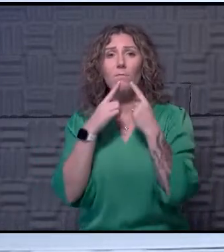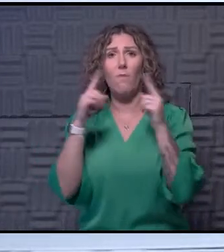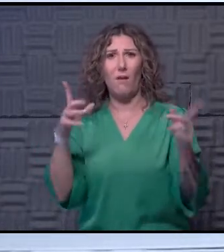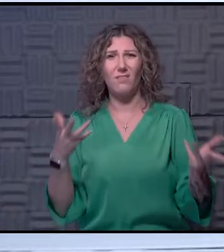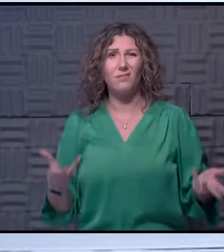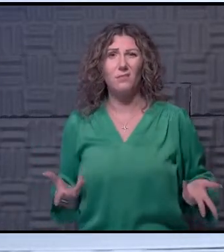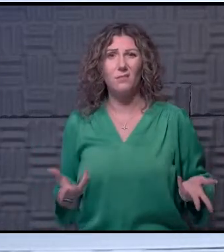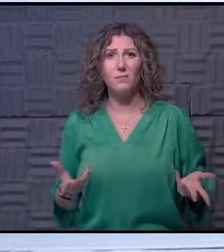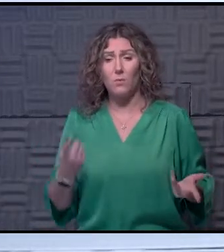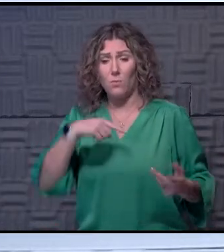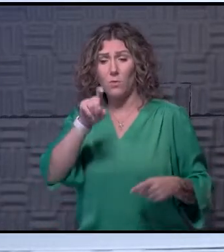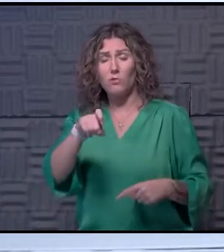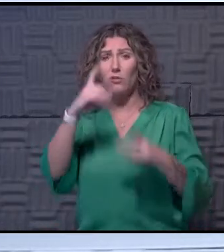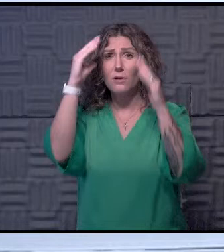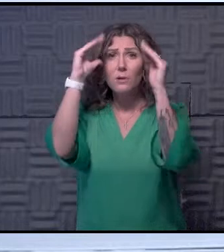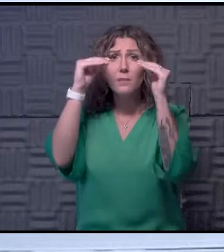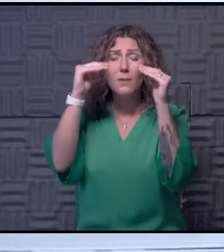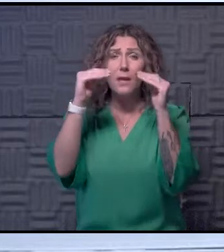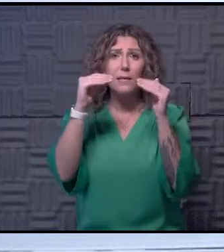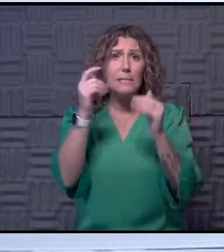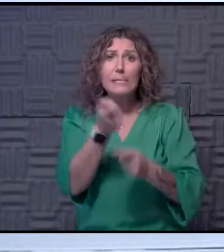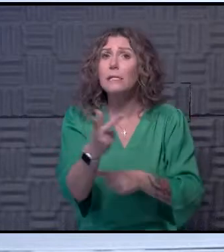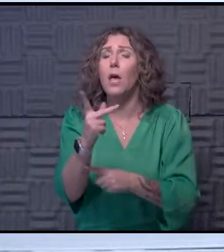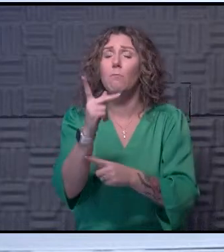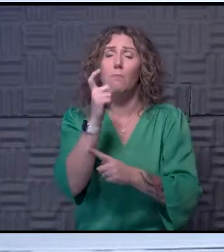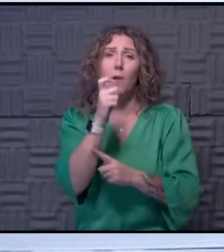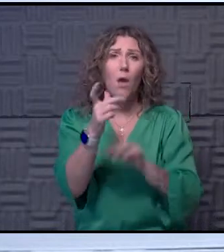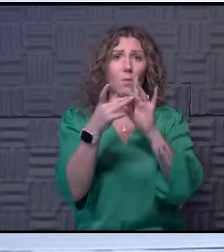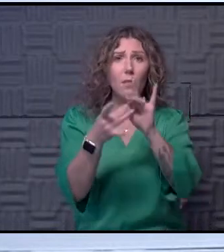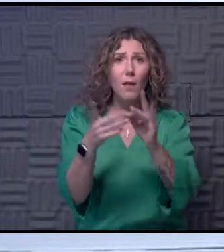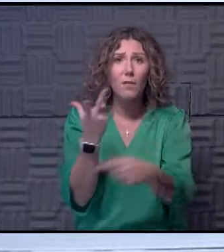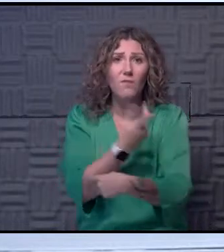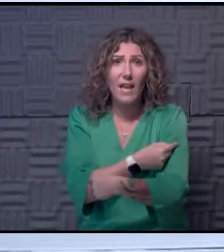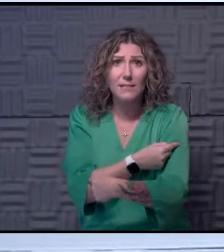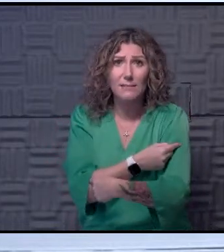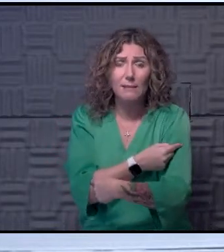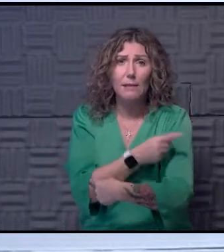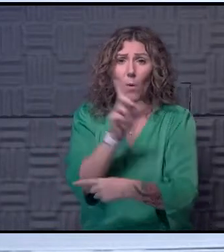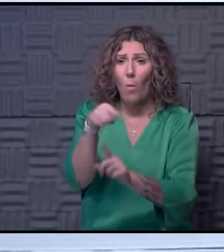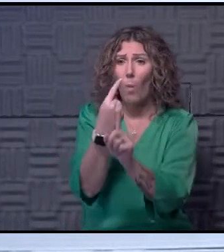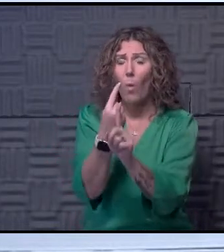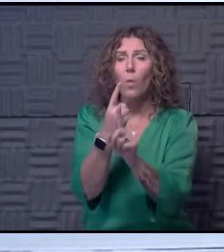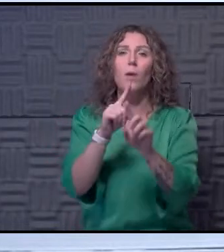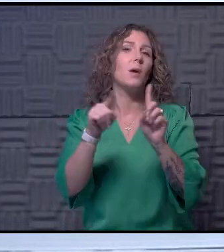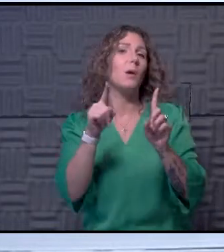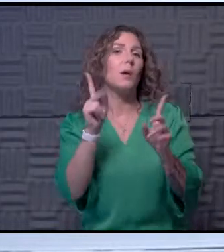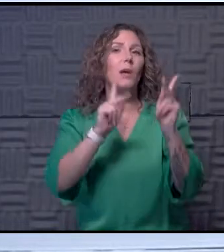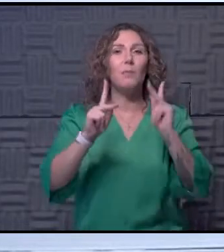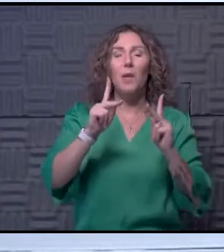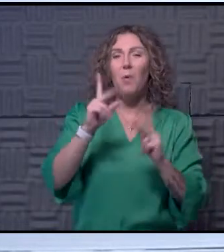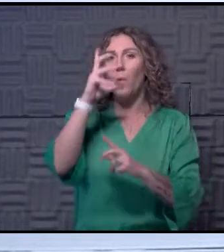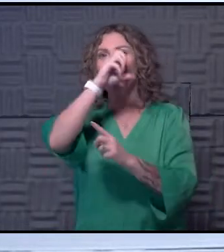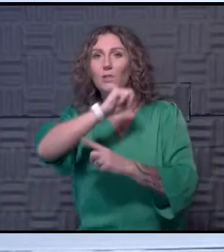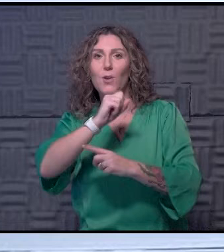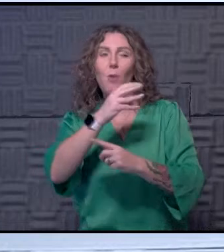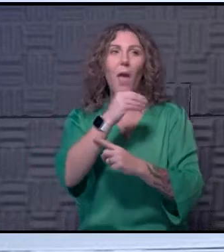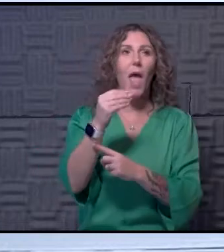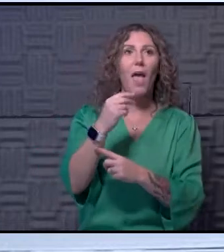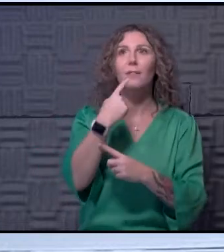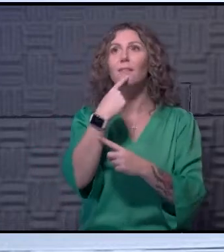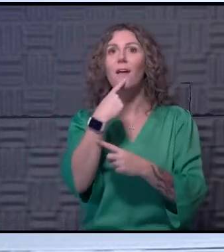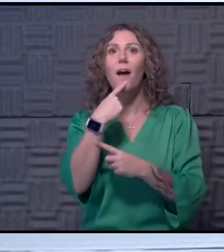expect that some of those won't have anything to do with the vaccine itself, but people will assume and maybe publicize that those have to do with the